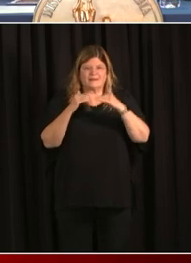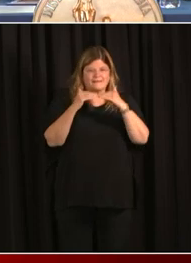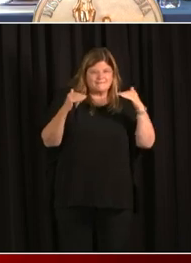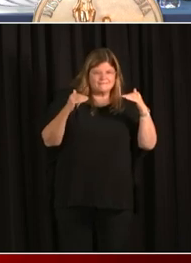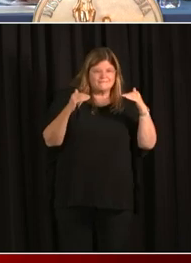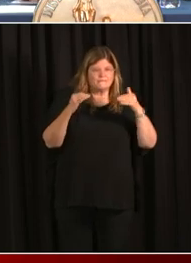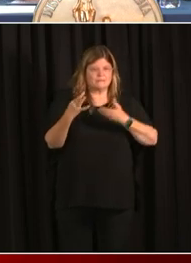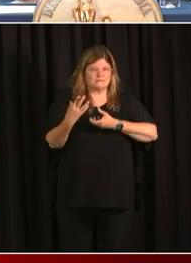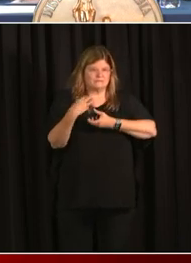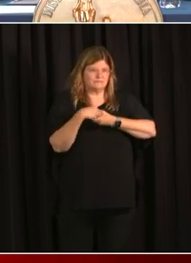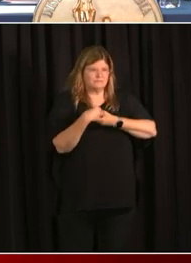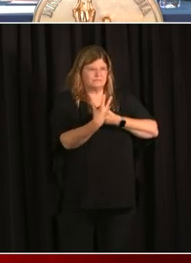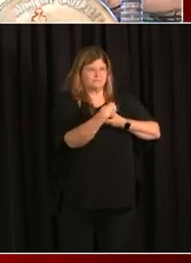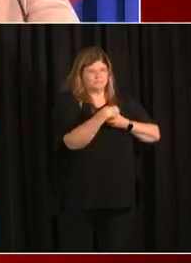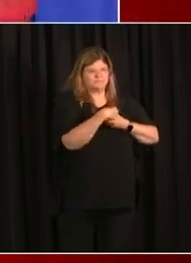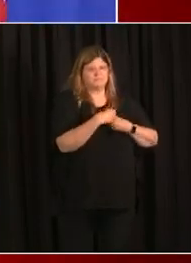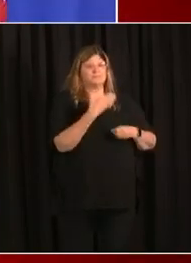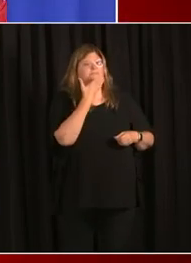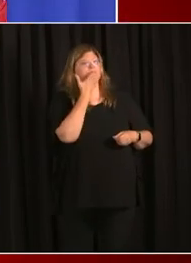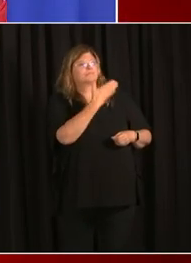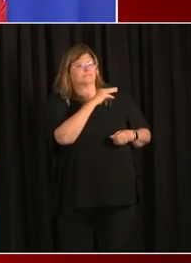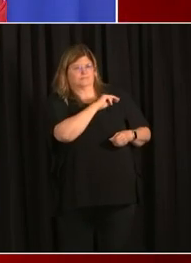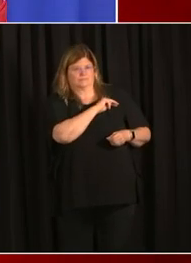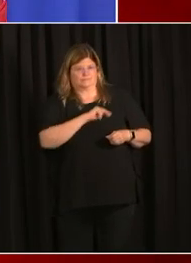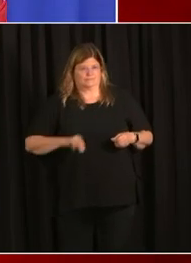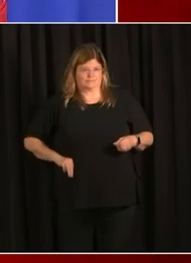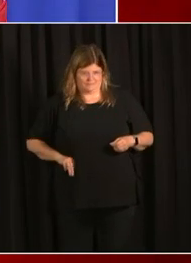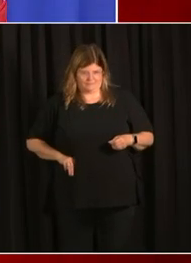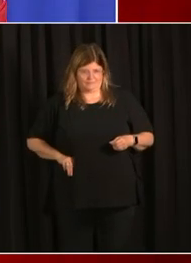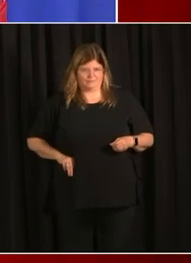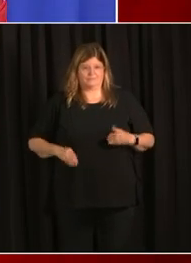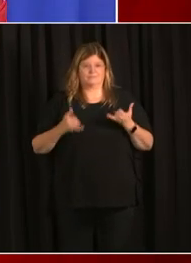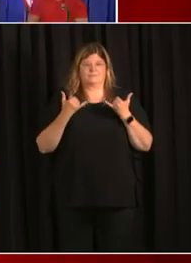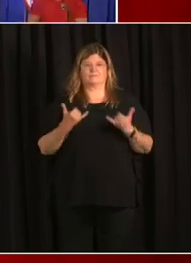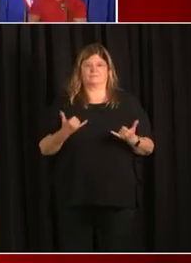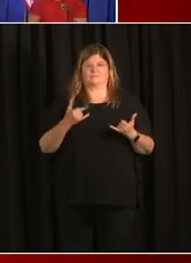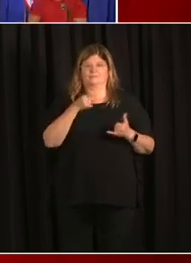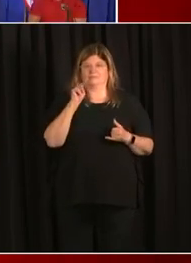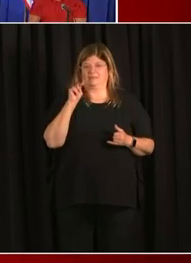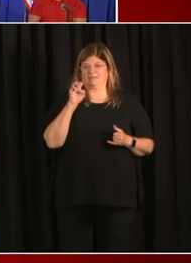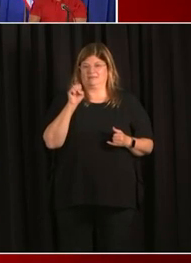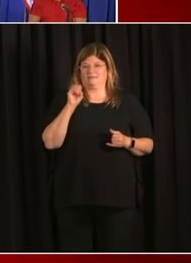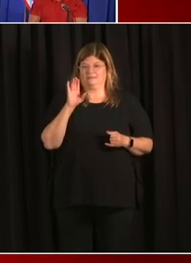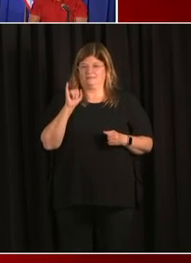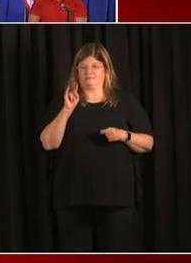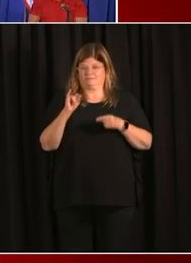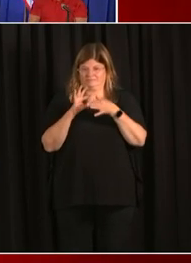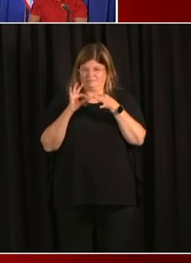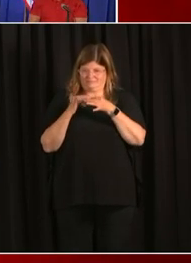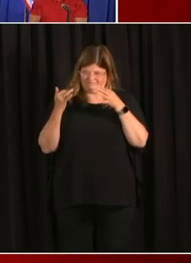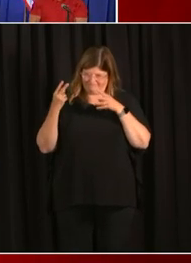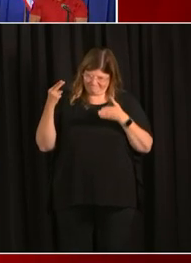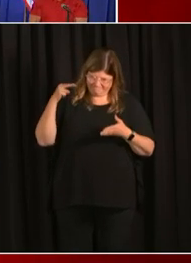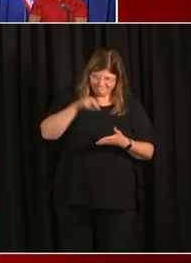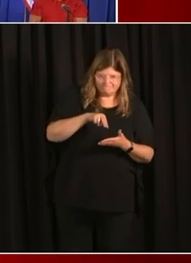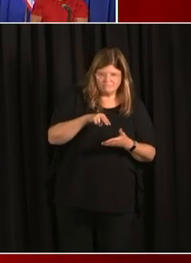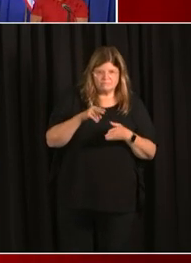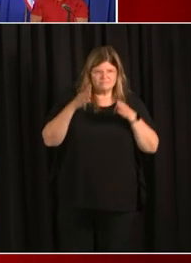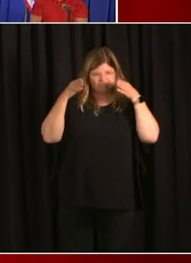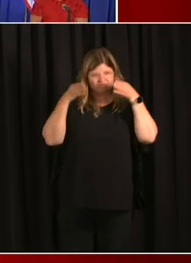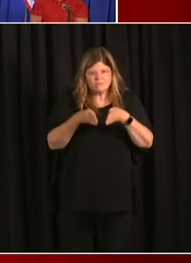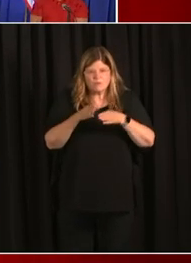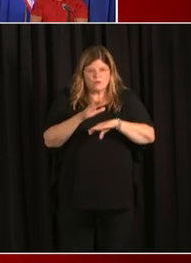Thank you, Madam Mayor. Today, we want to renew our focus on how we are monitoring our